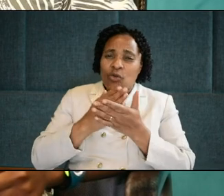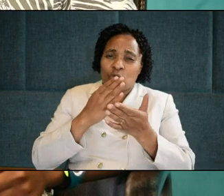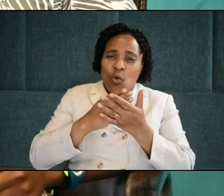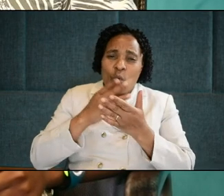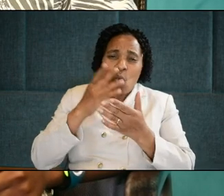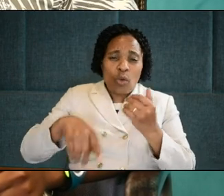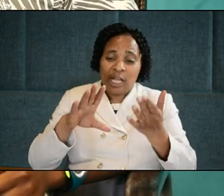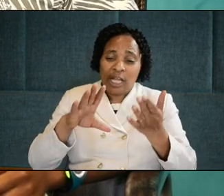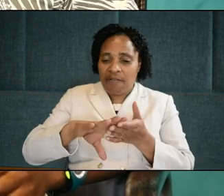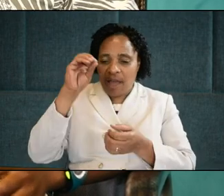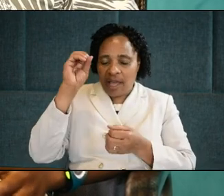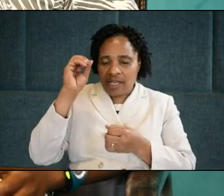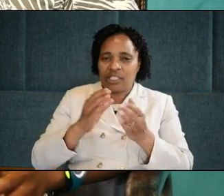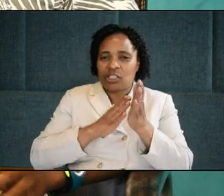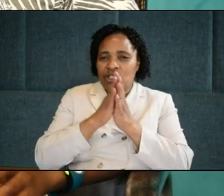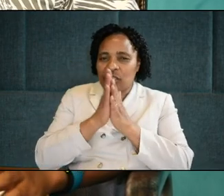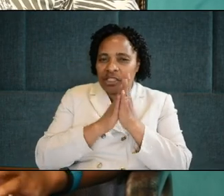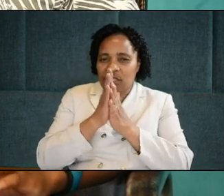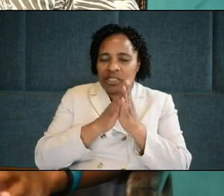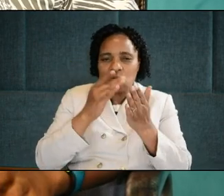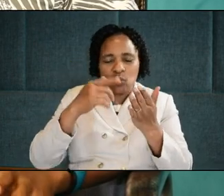find interesting is that